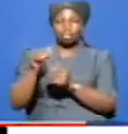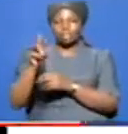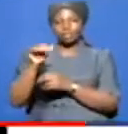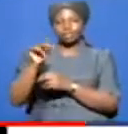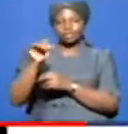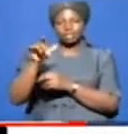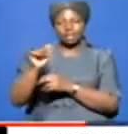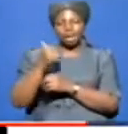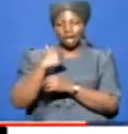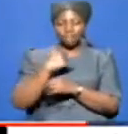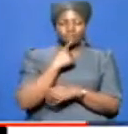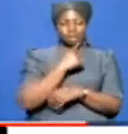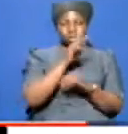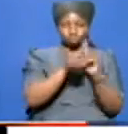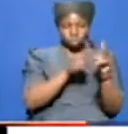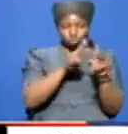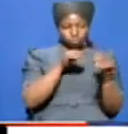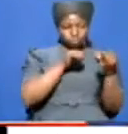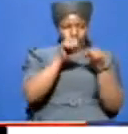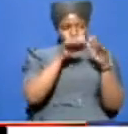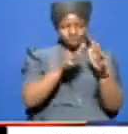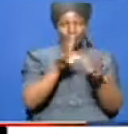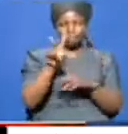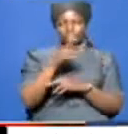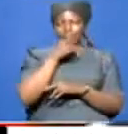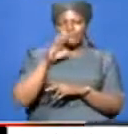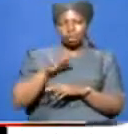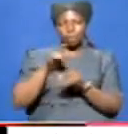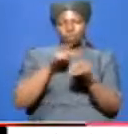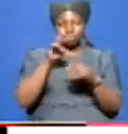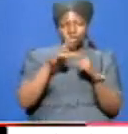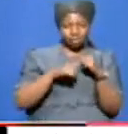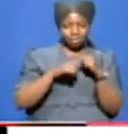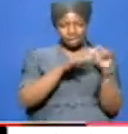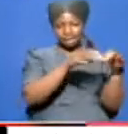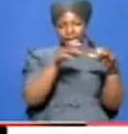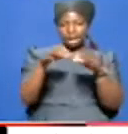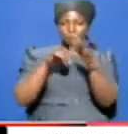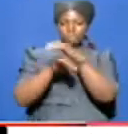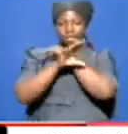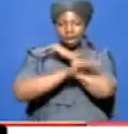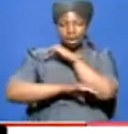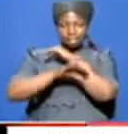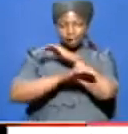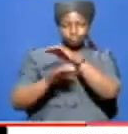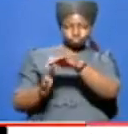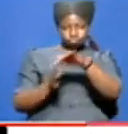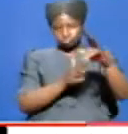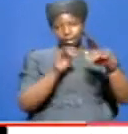attracted 122 pugilists, both men and women, drawn from 26 clubs across the country. Meanwhile,